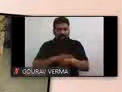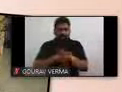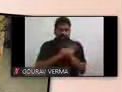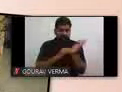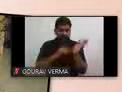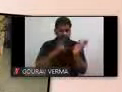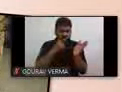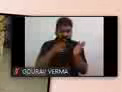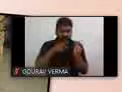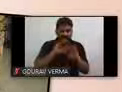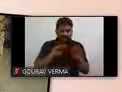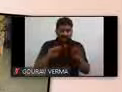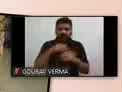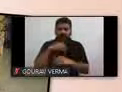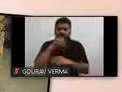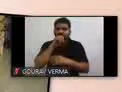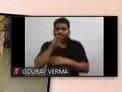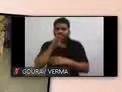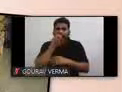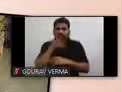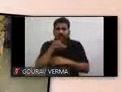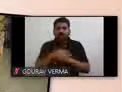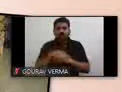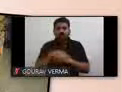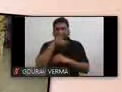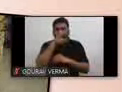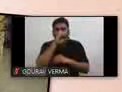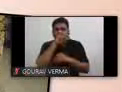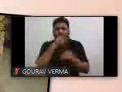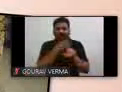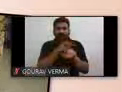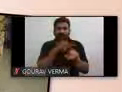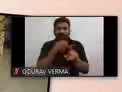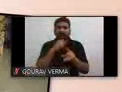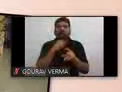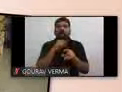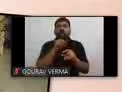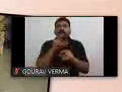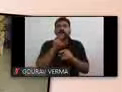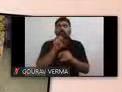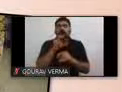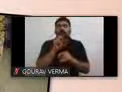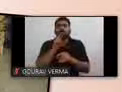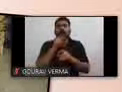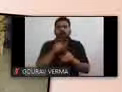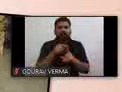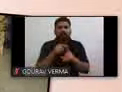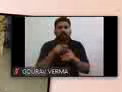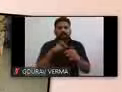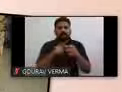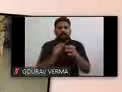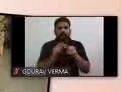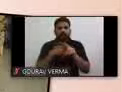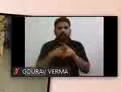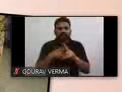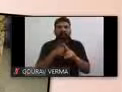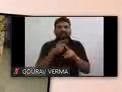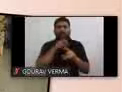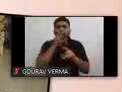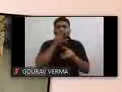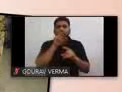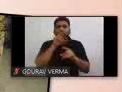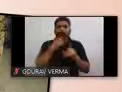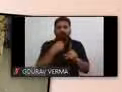child quack quack was the one of the first words quack quack he started saying, because